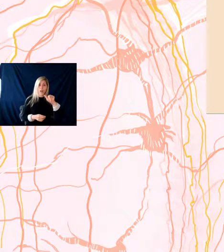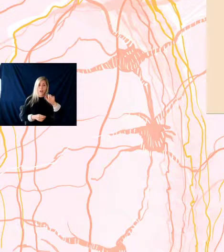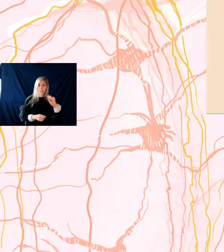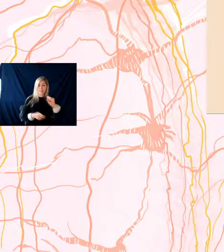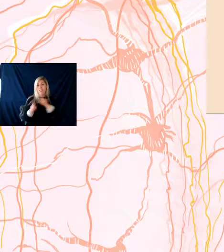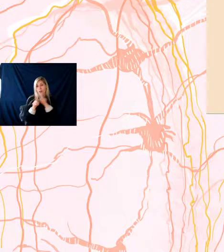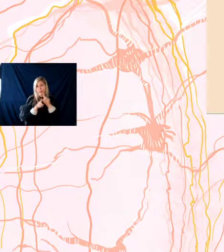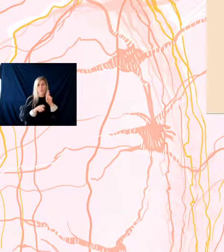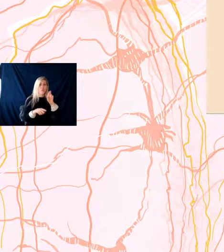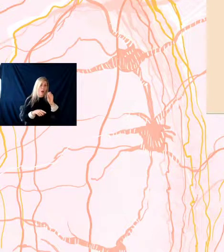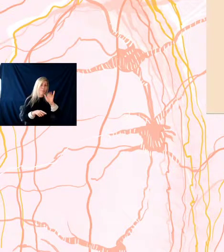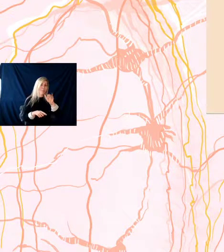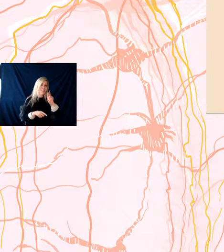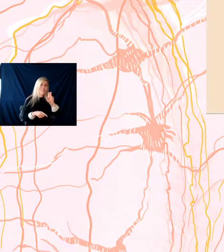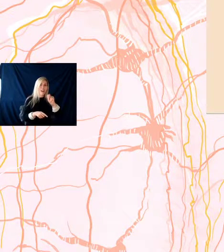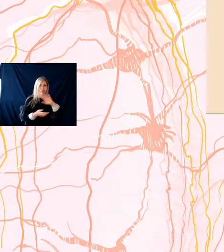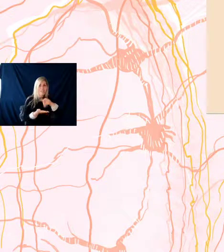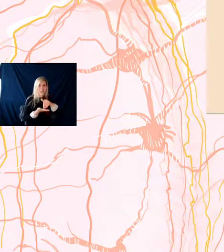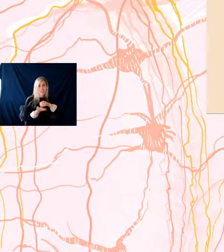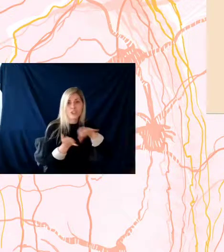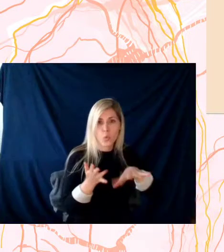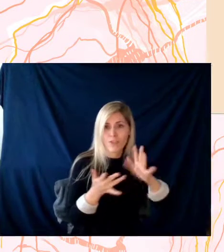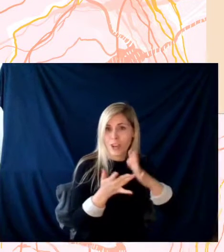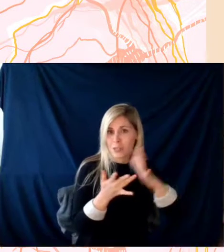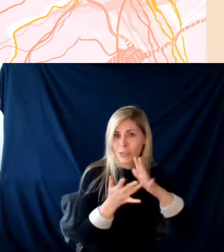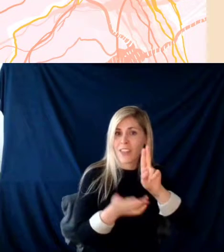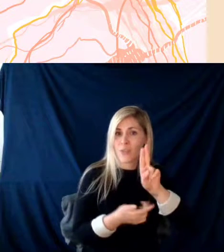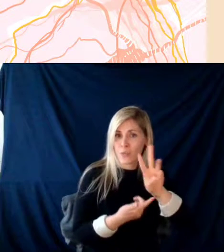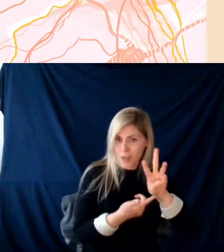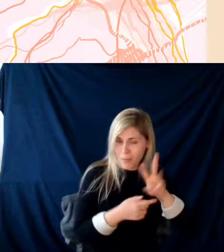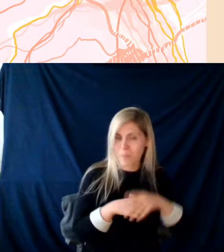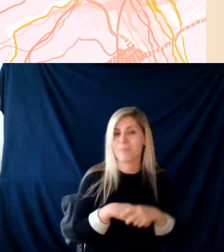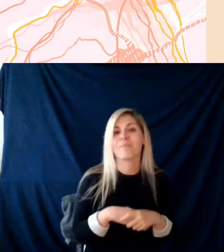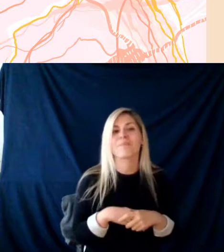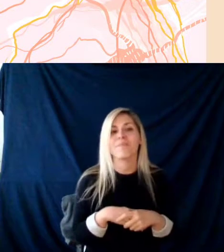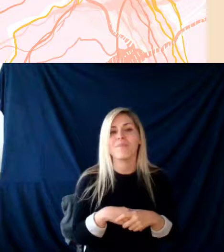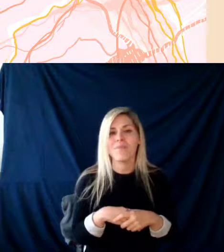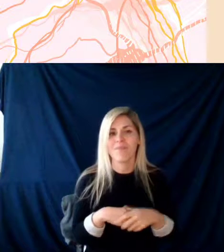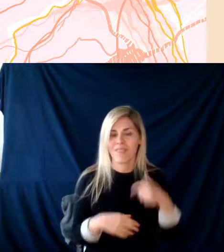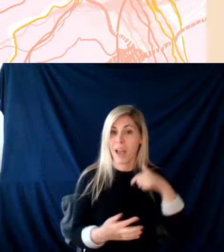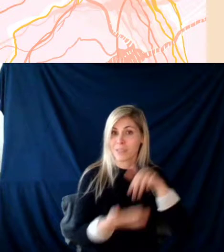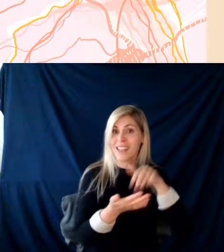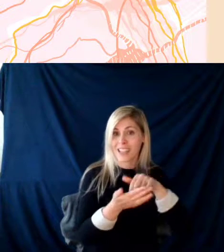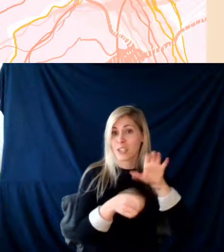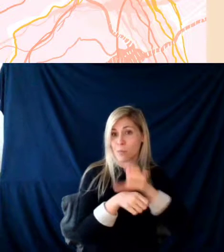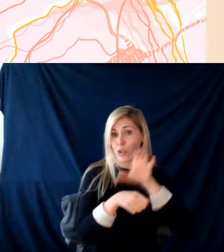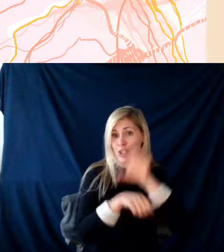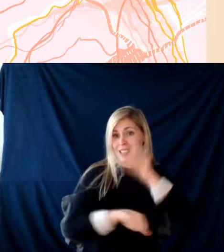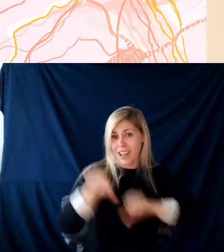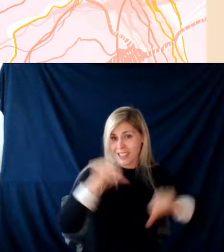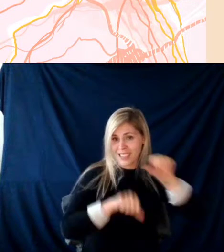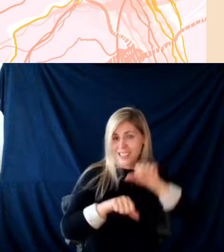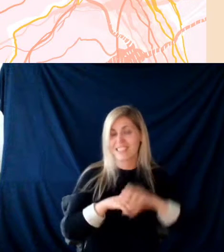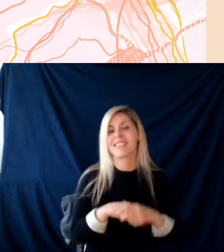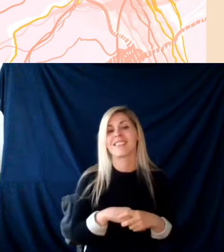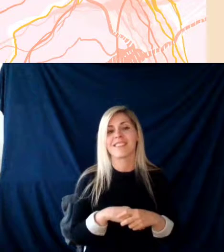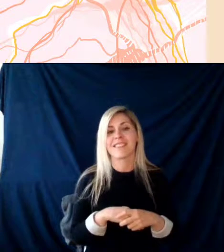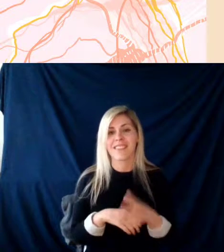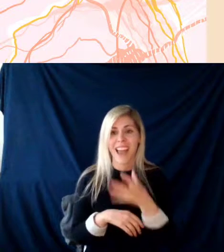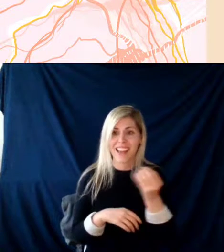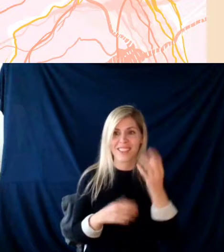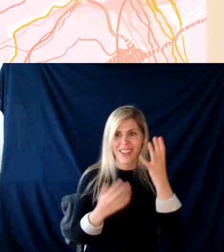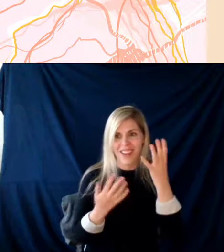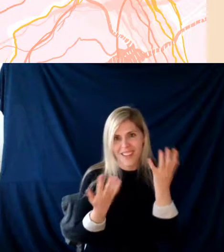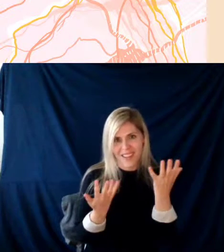I'm also a Robinson Center student, freshman at the University of Washington. I'm studying computer science.